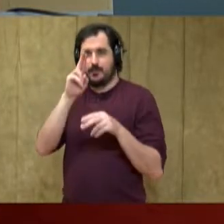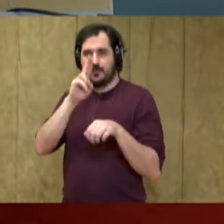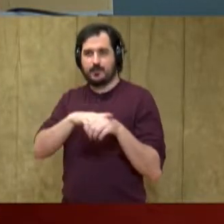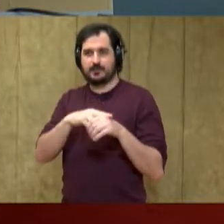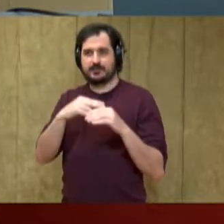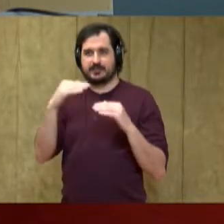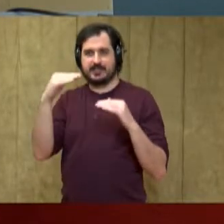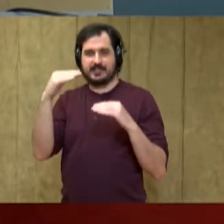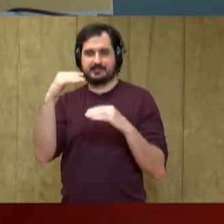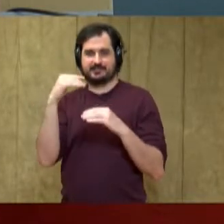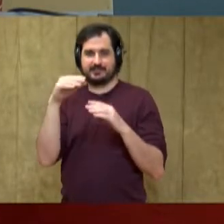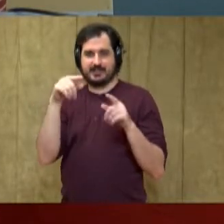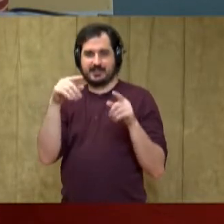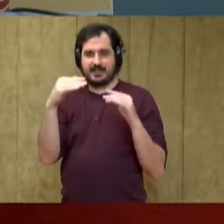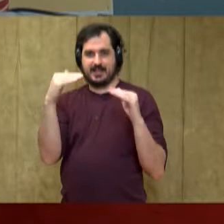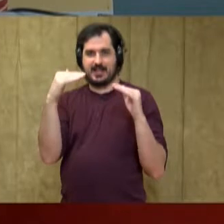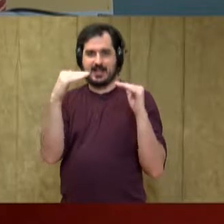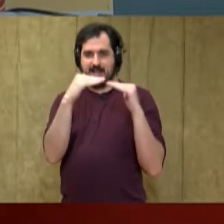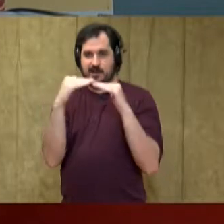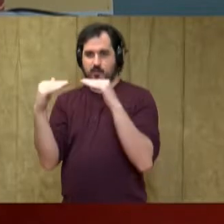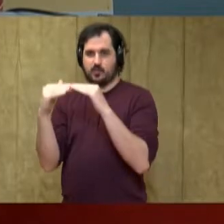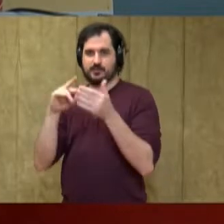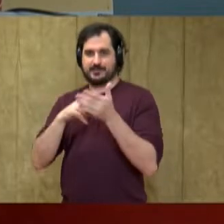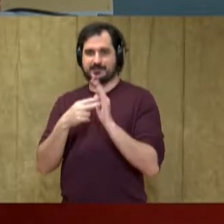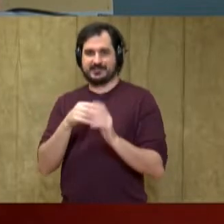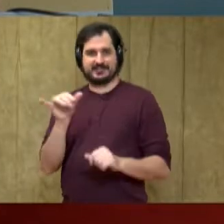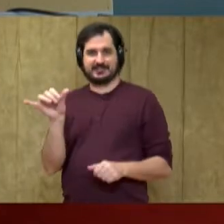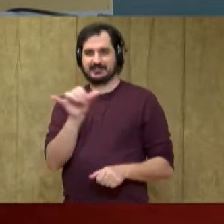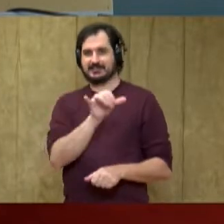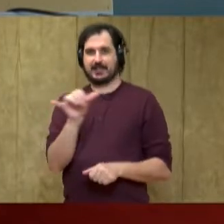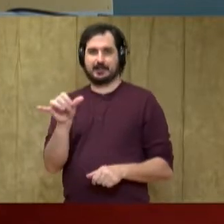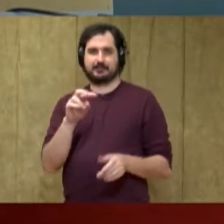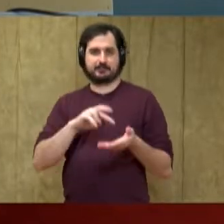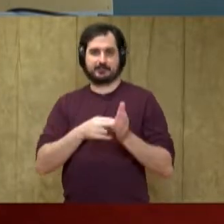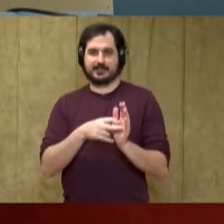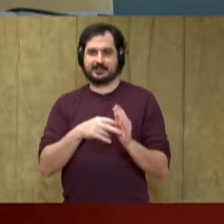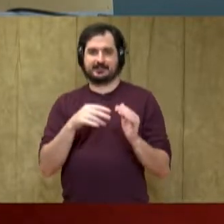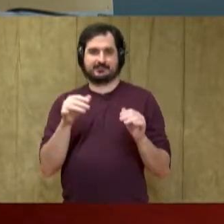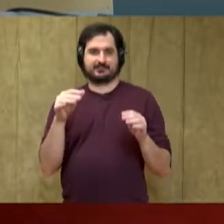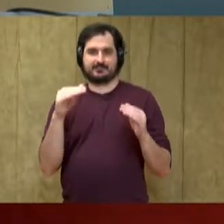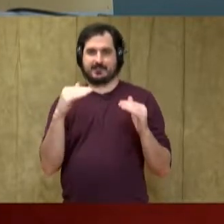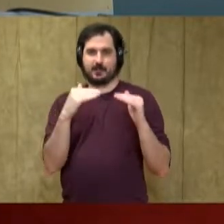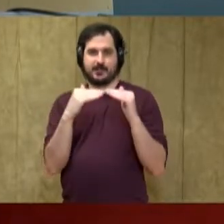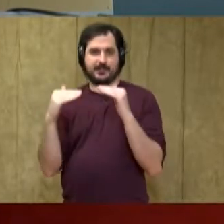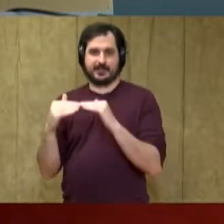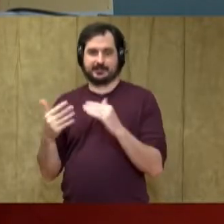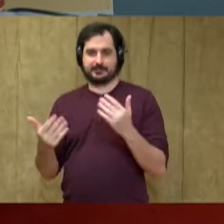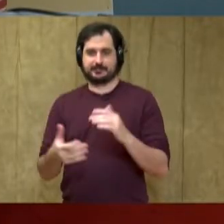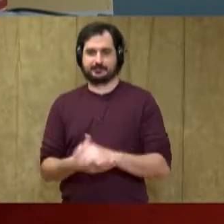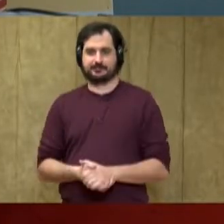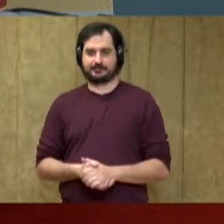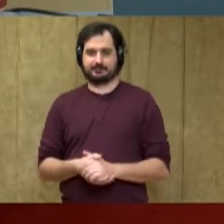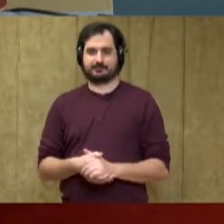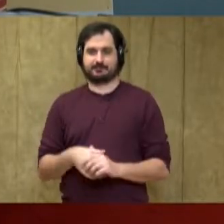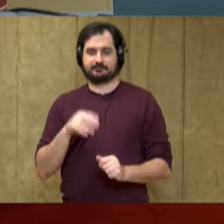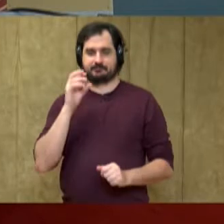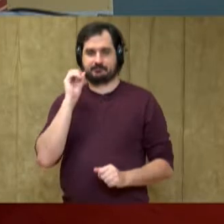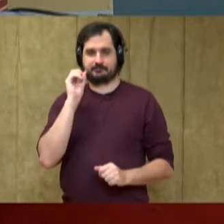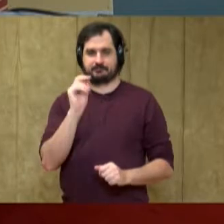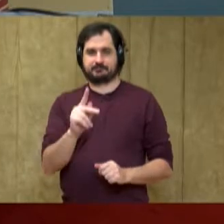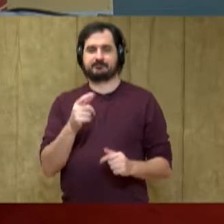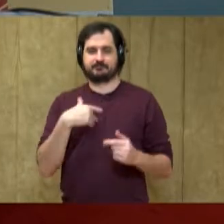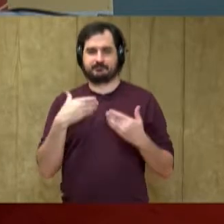they're equivalent. All right, so let's go ahead and get started, guys. So let's look at my hundreds chart right